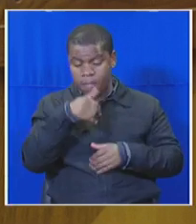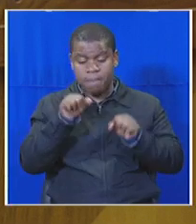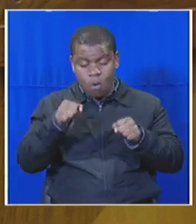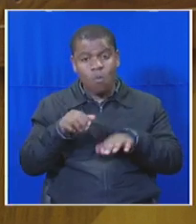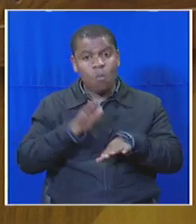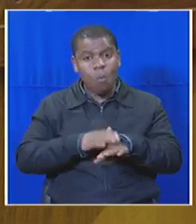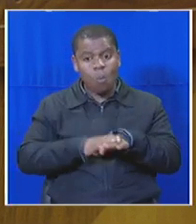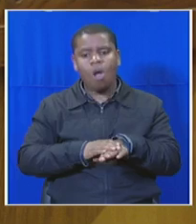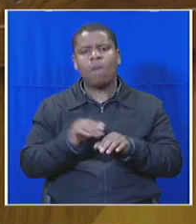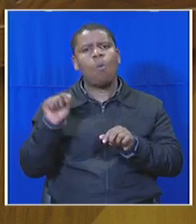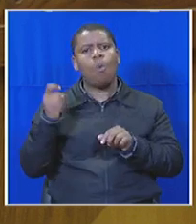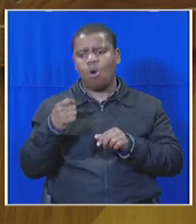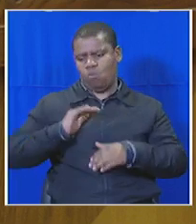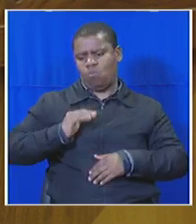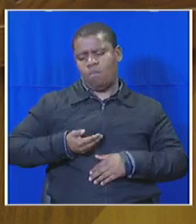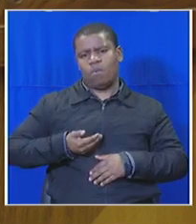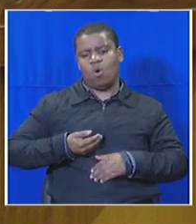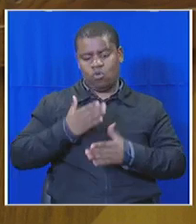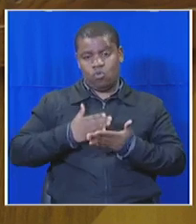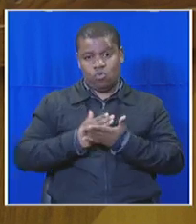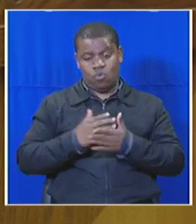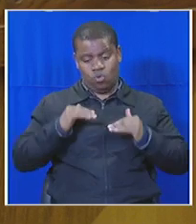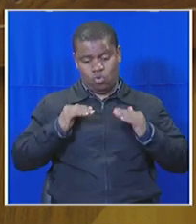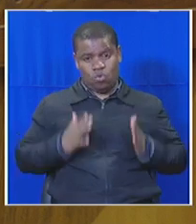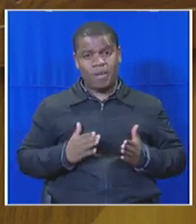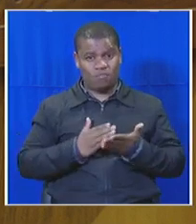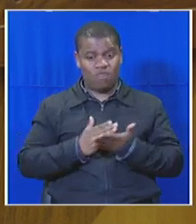and undermine human rights. He